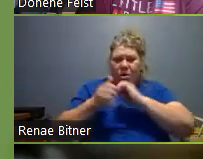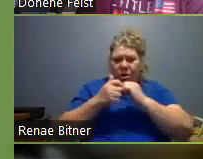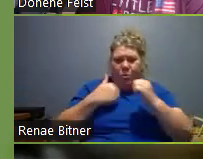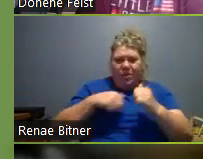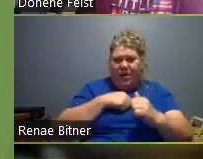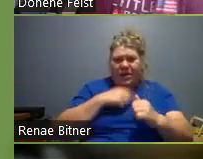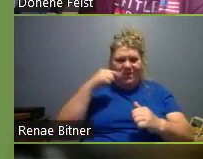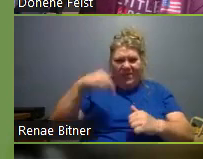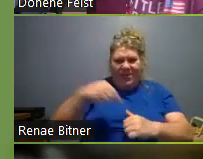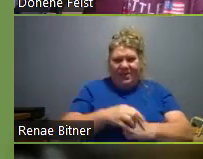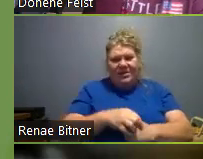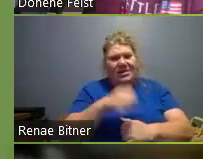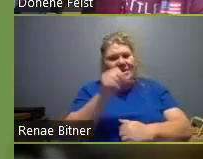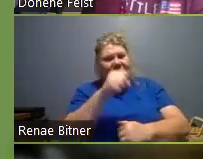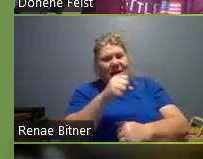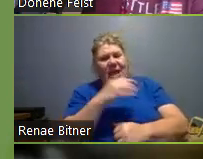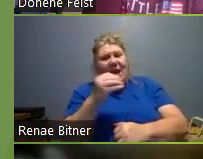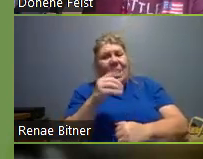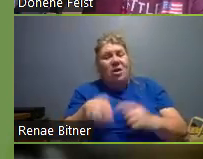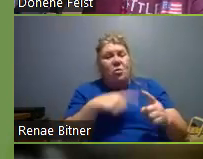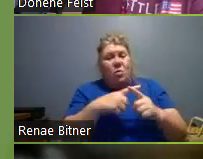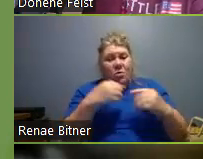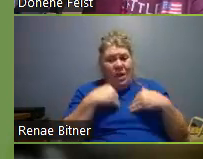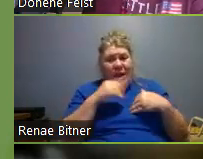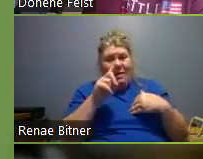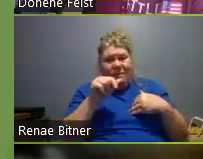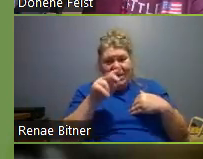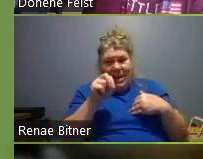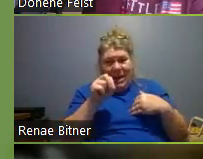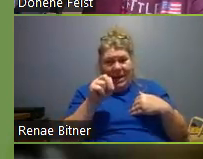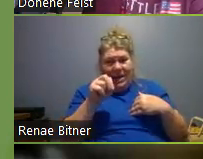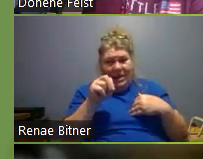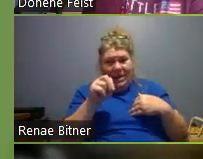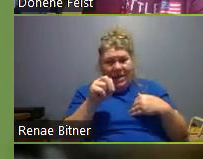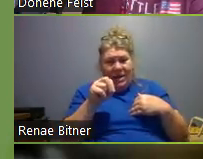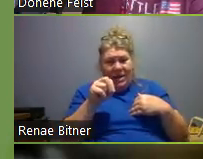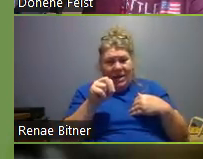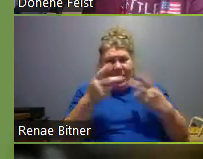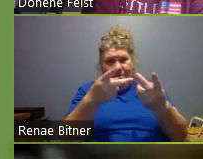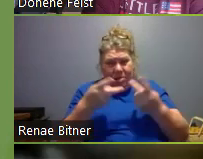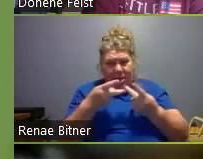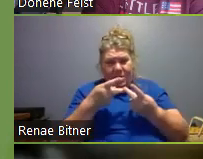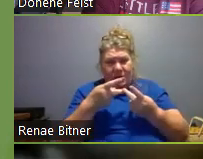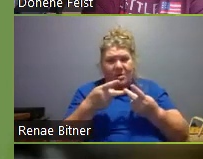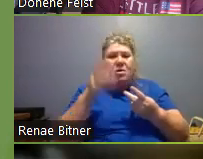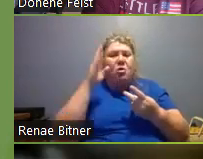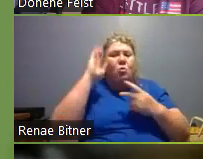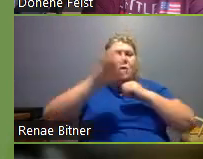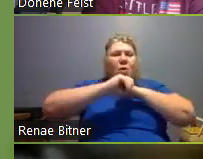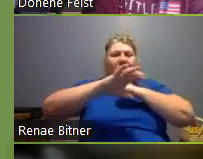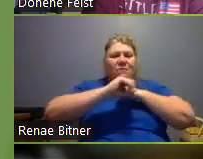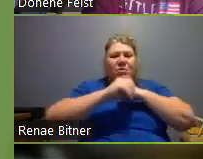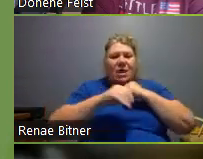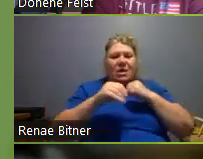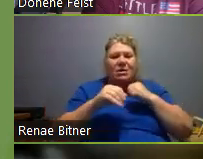this. Yeah, and as soon as we have a date and the location, we'll put out something on, if